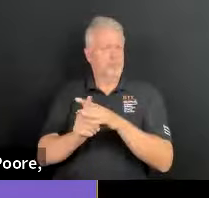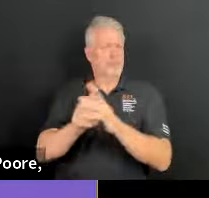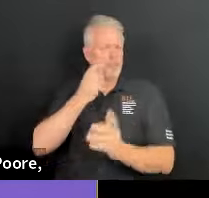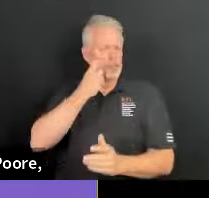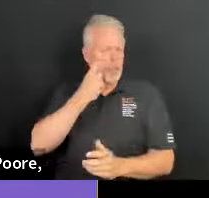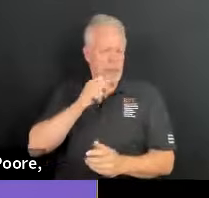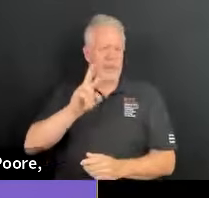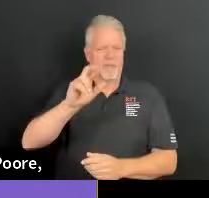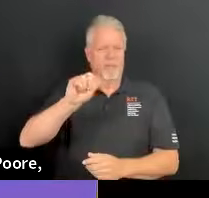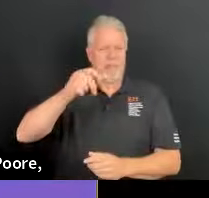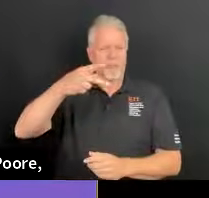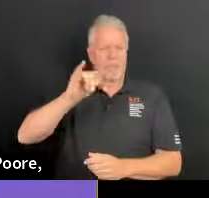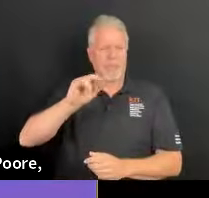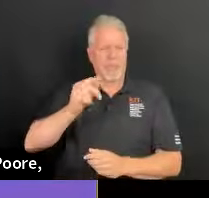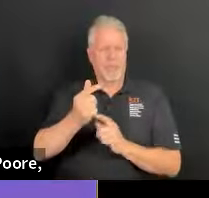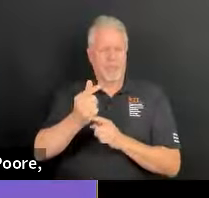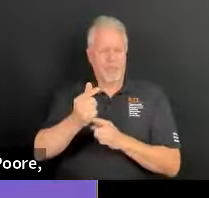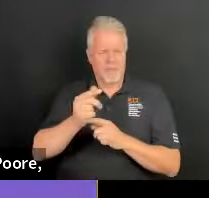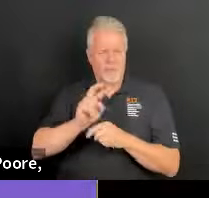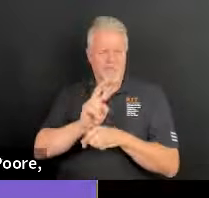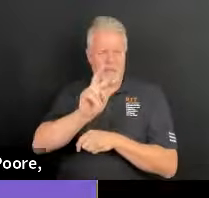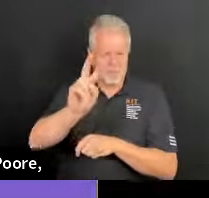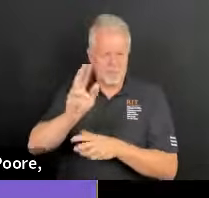our priorities for issues are